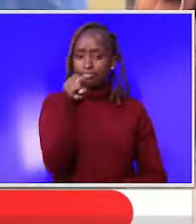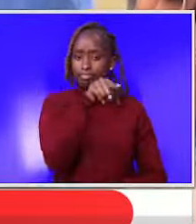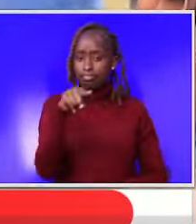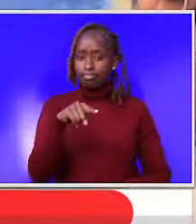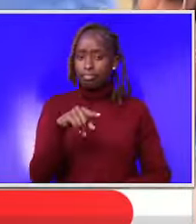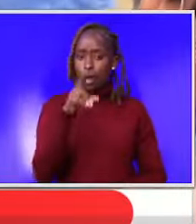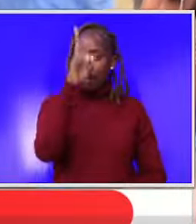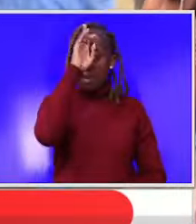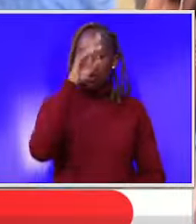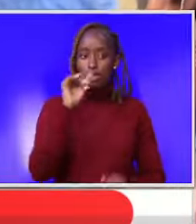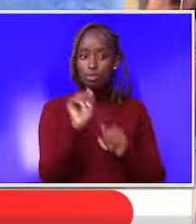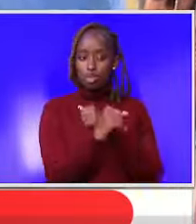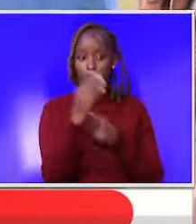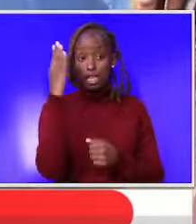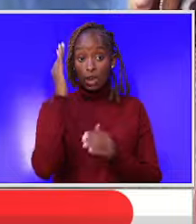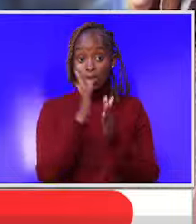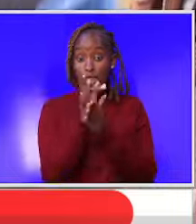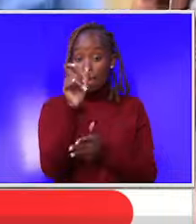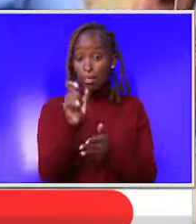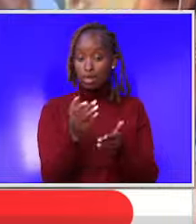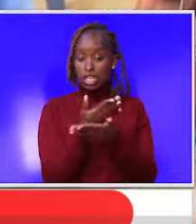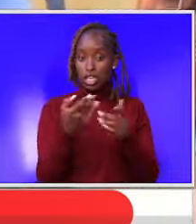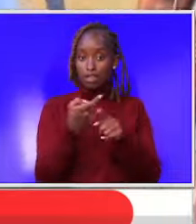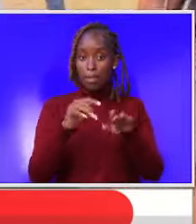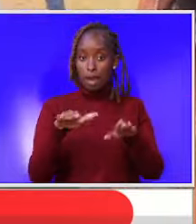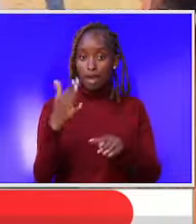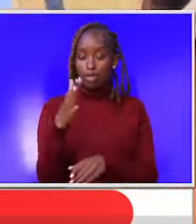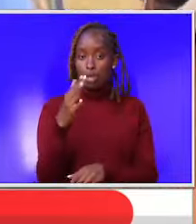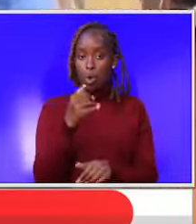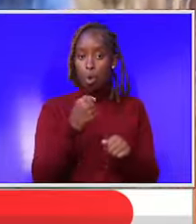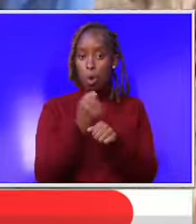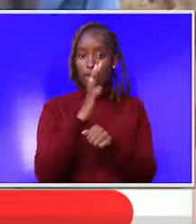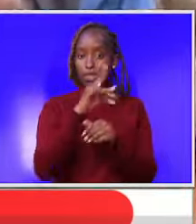hawasikilia na watu huko Gachocho. Kazi yao ni kwenda kukunywa